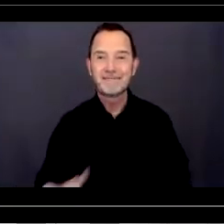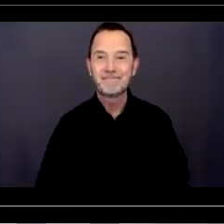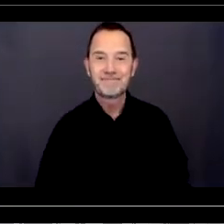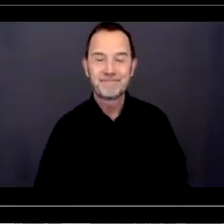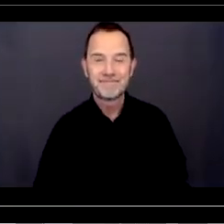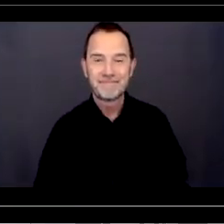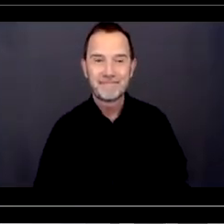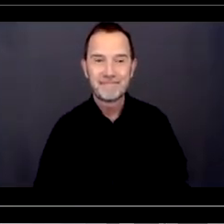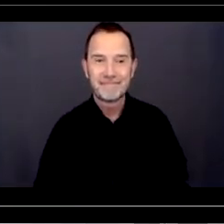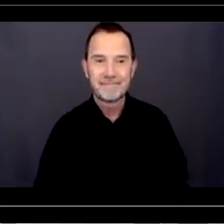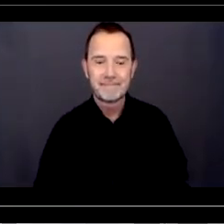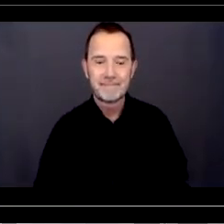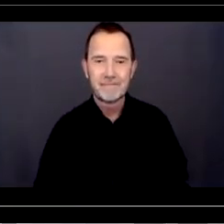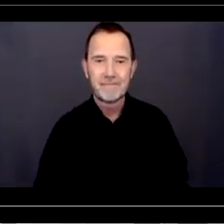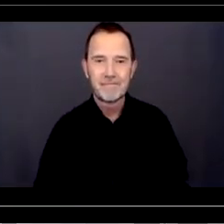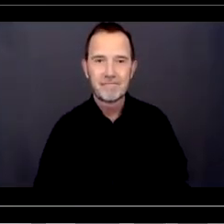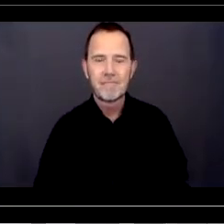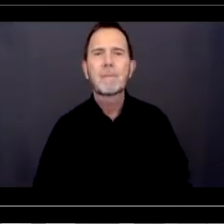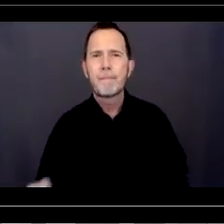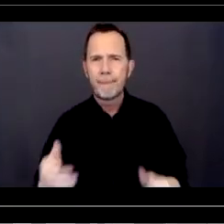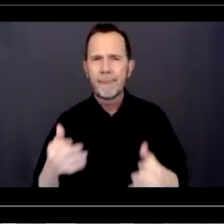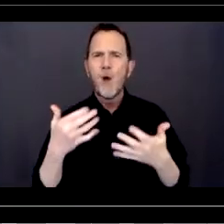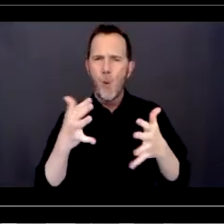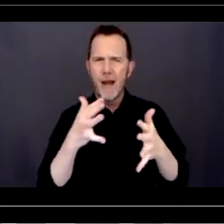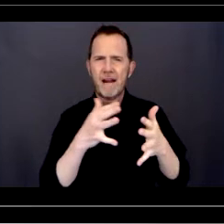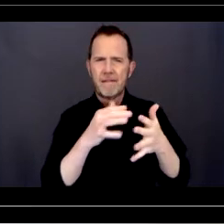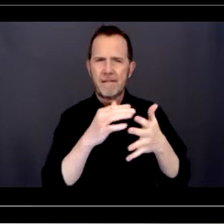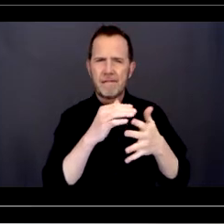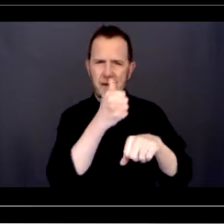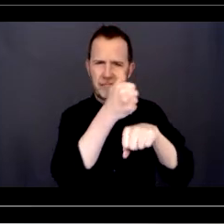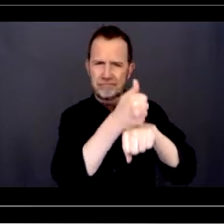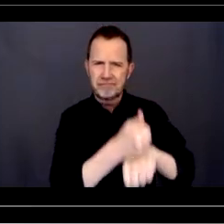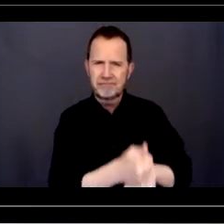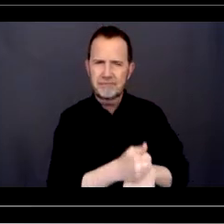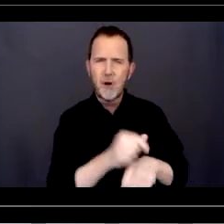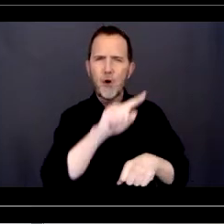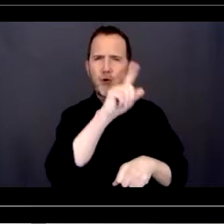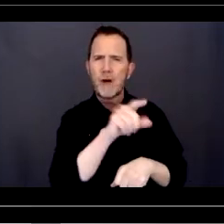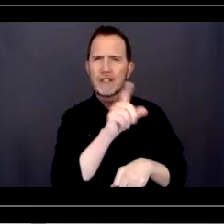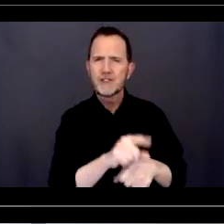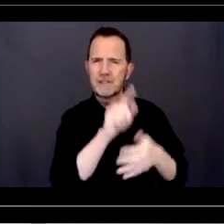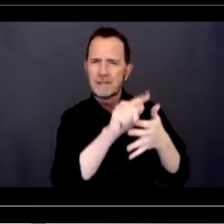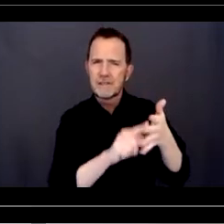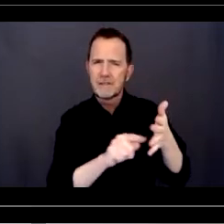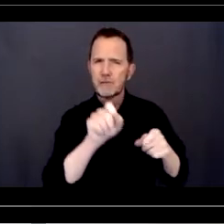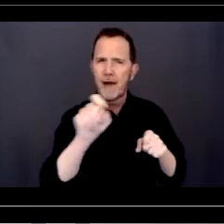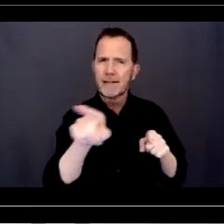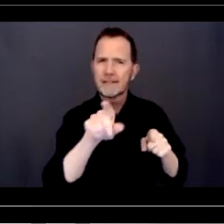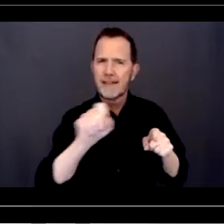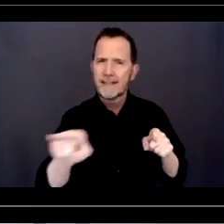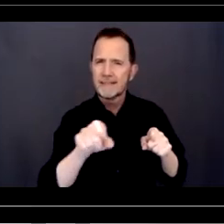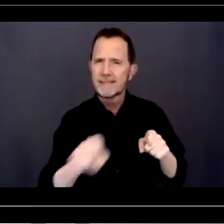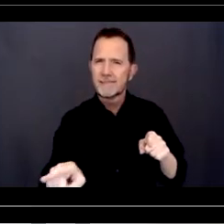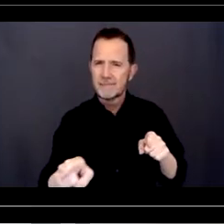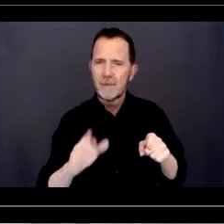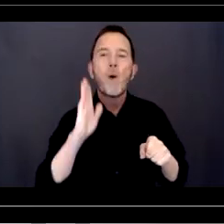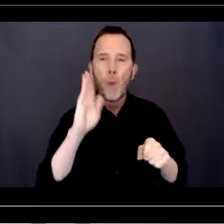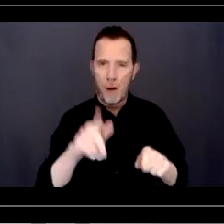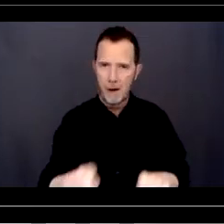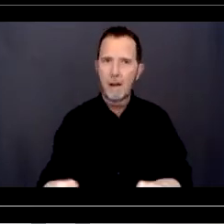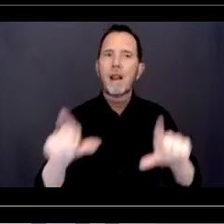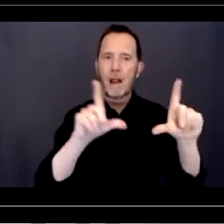beginning, we have some set questions. They will be on the screen and I'll read them aloud, but we encourage folks to